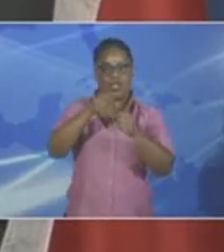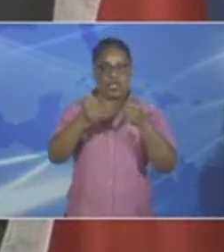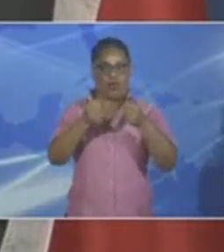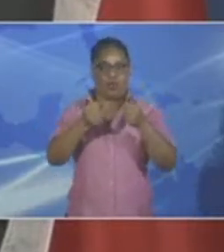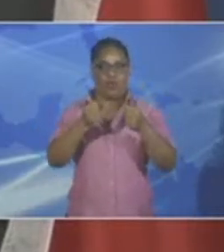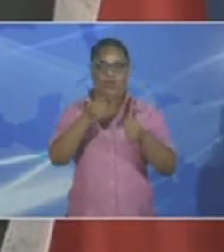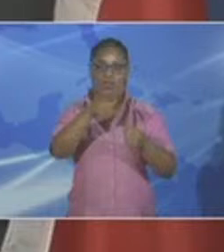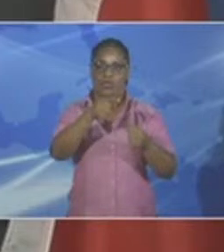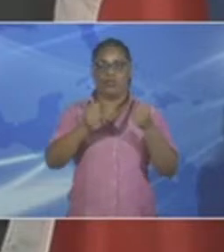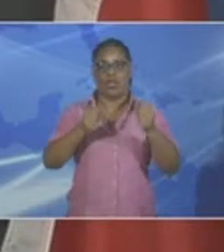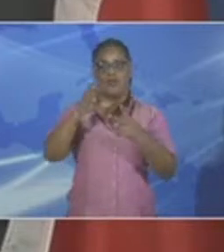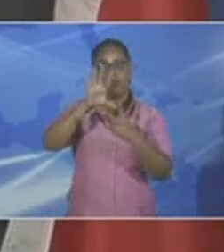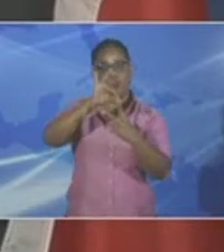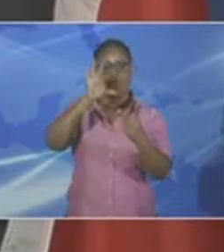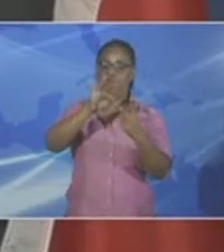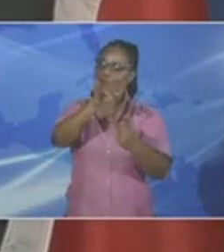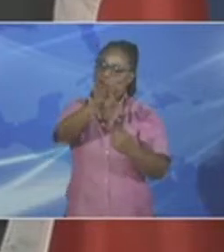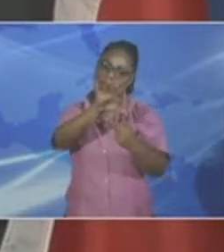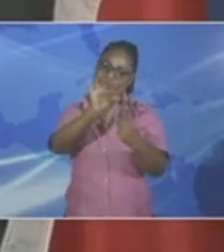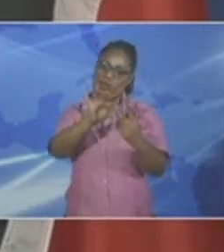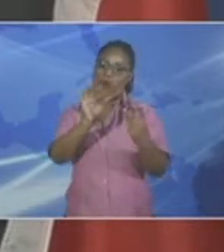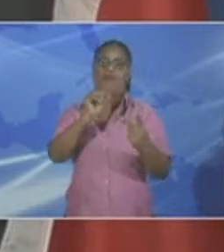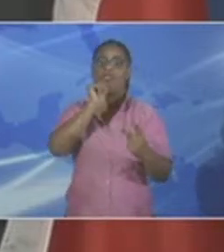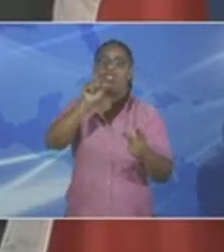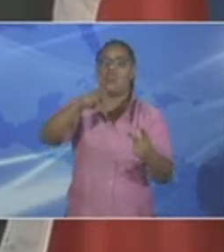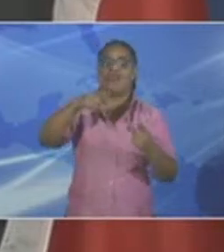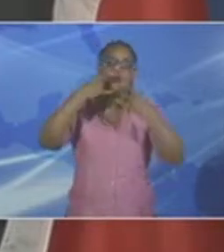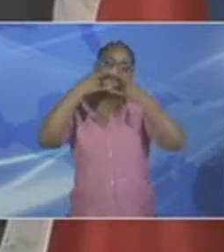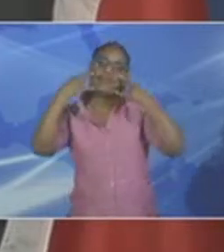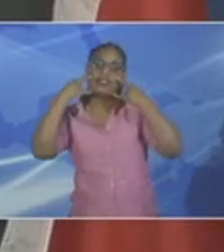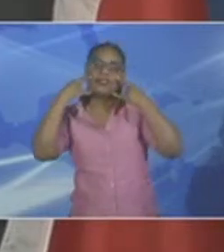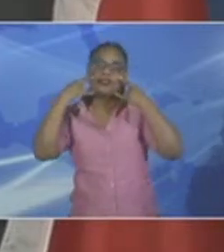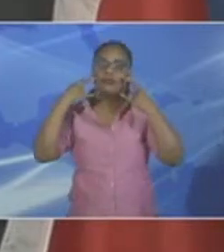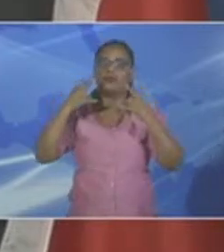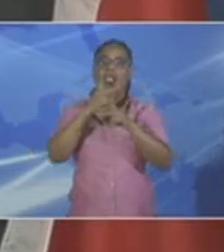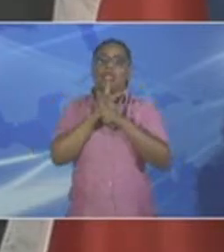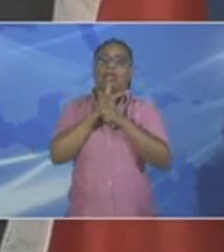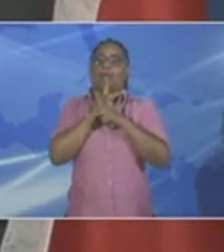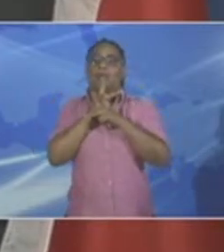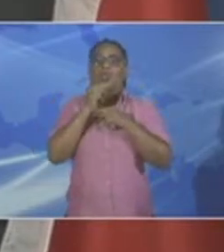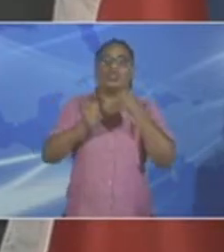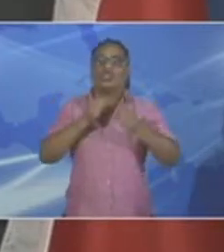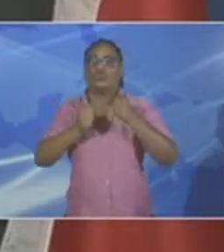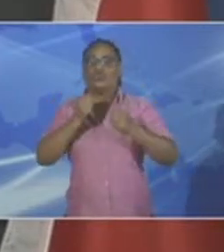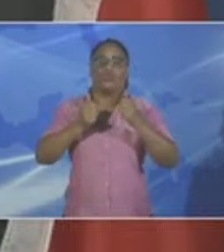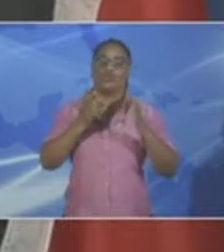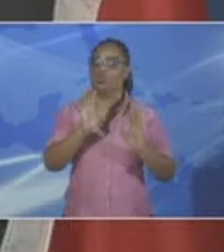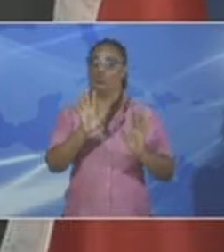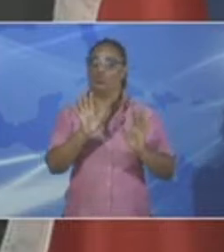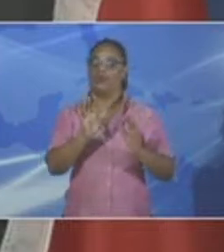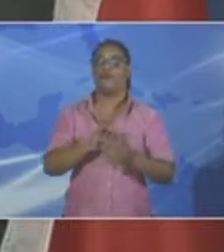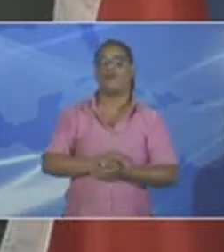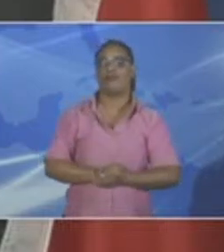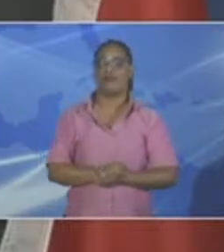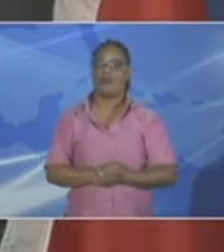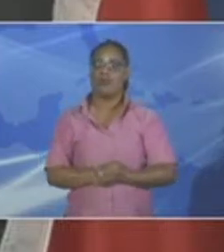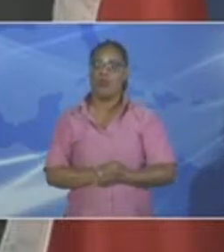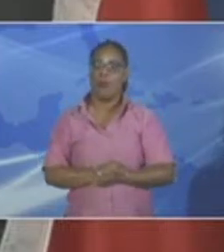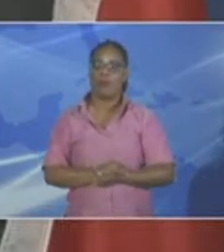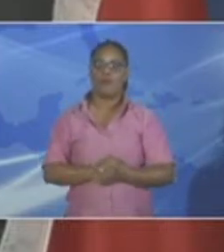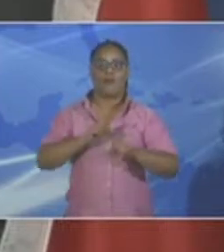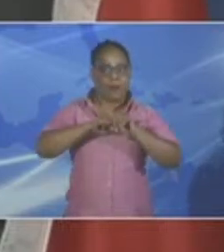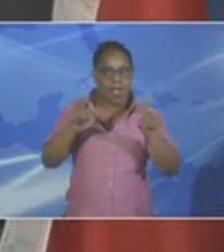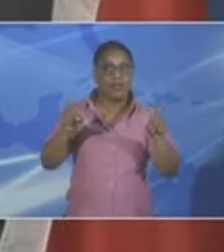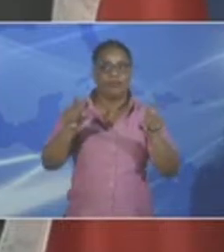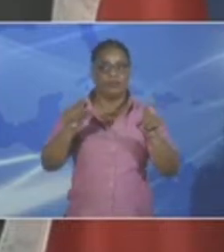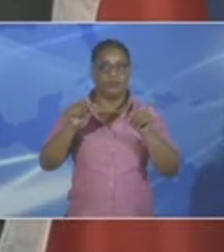but there would not be a legal requirement to have your mask on. But other than that, in a public place, like